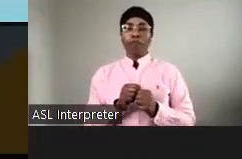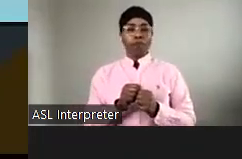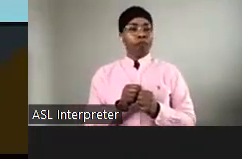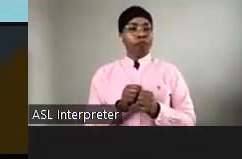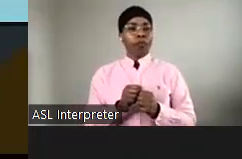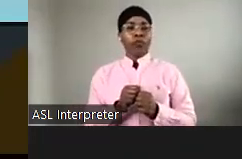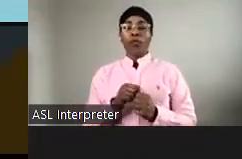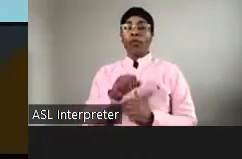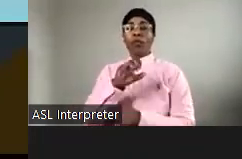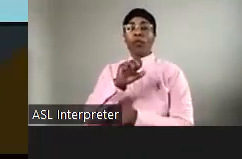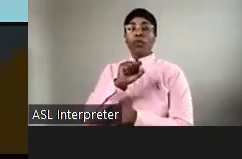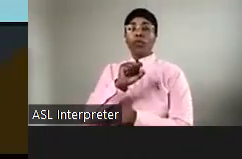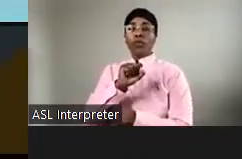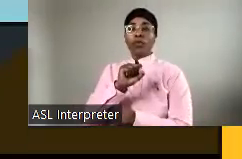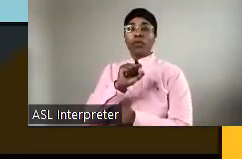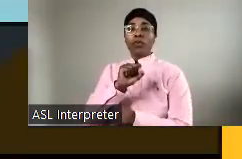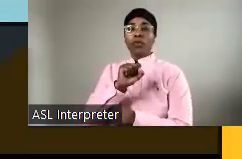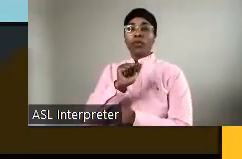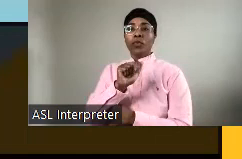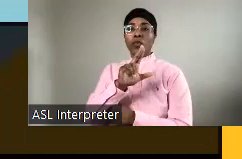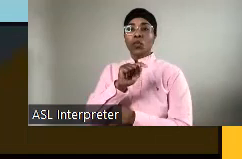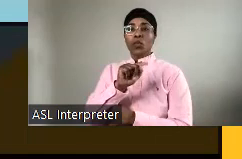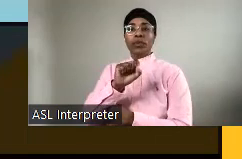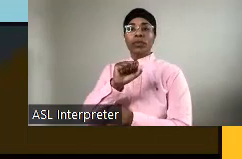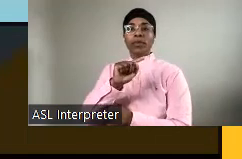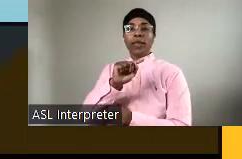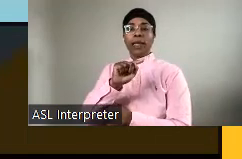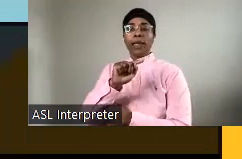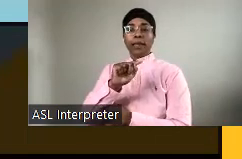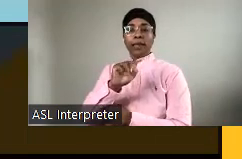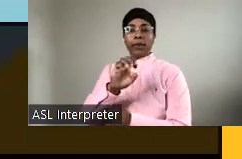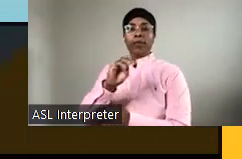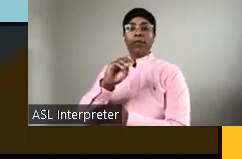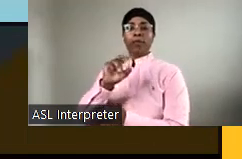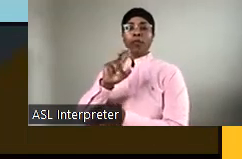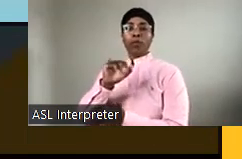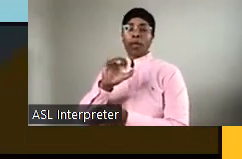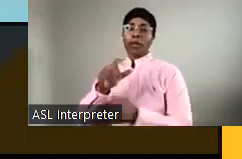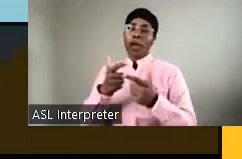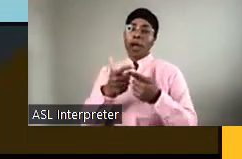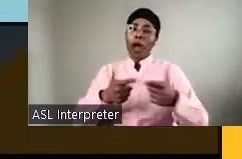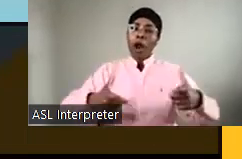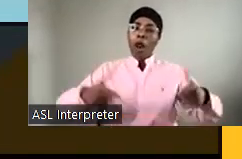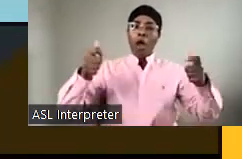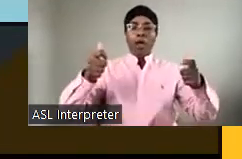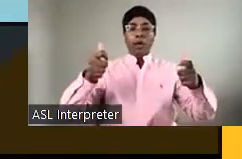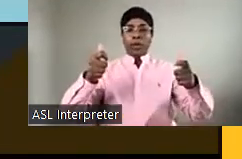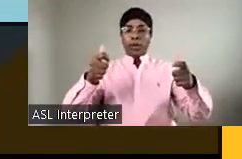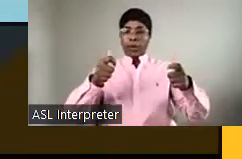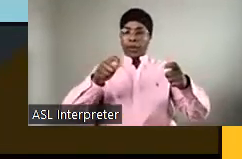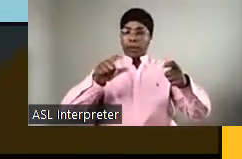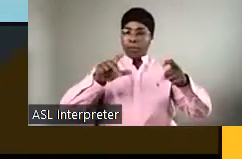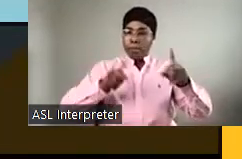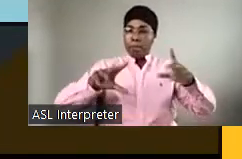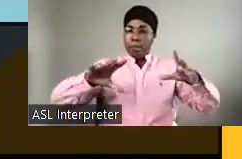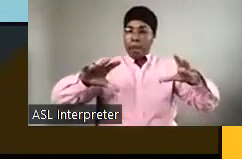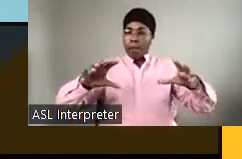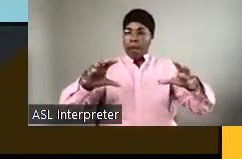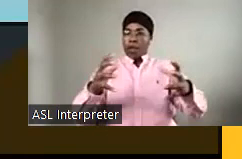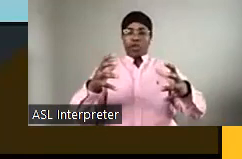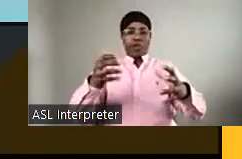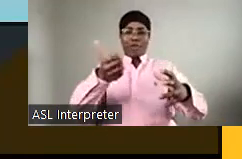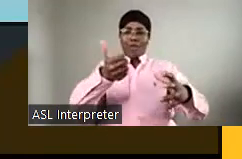Sault Ste. Marie Tribe of Chippewa Indians is has the largest population east of the Mississippi of any tribe in the